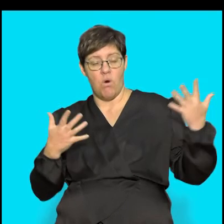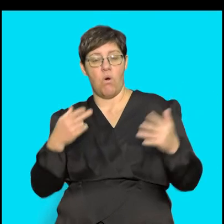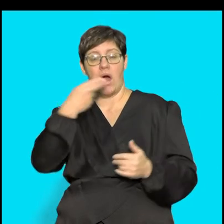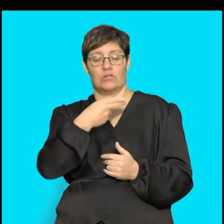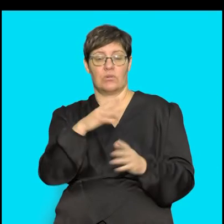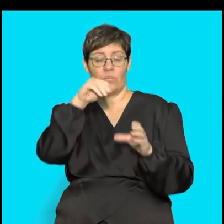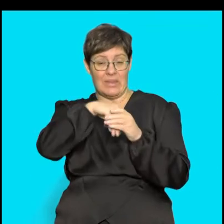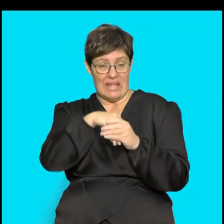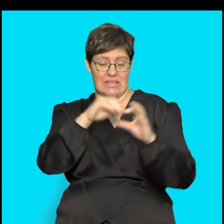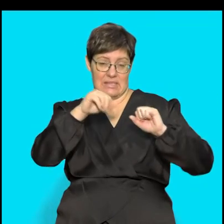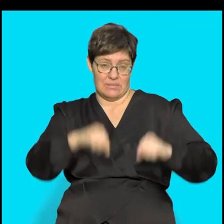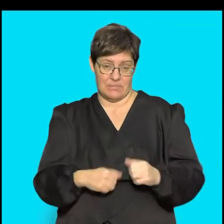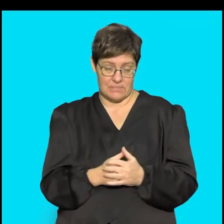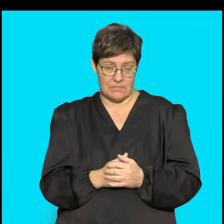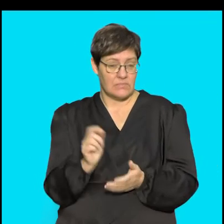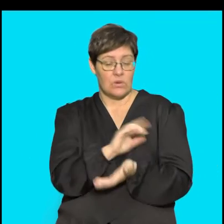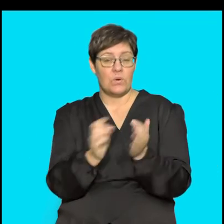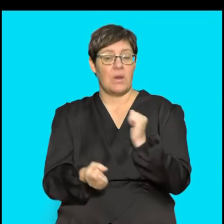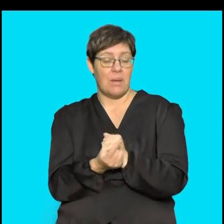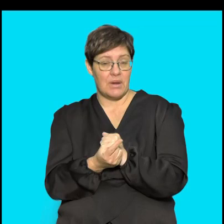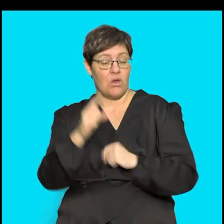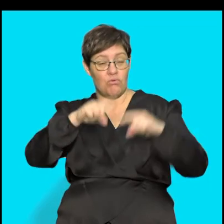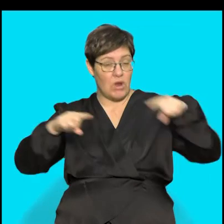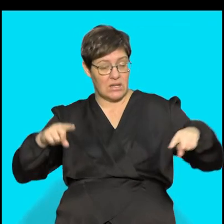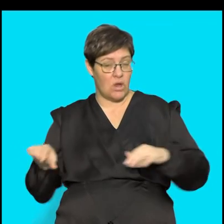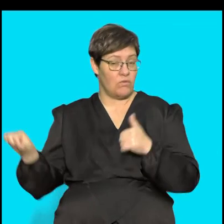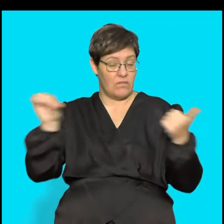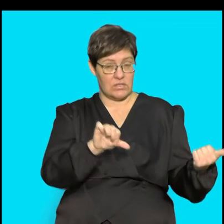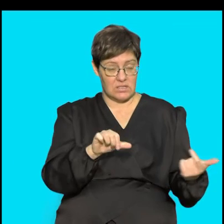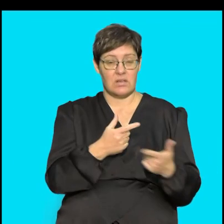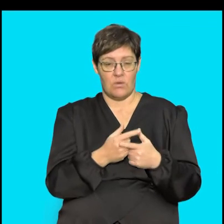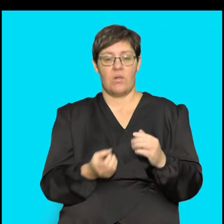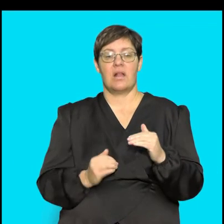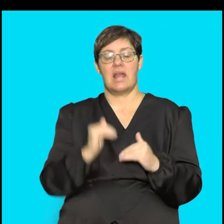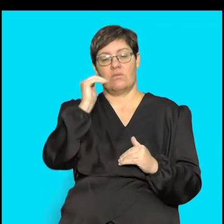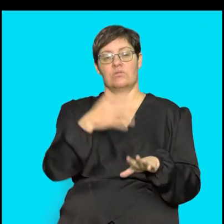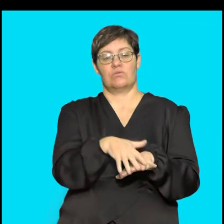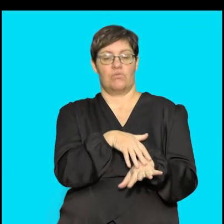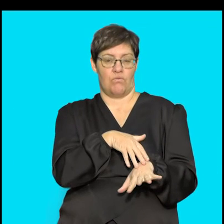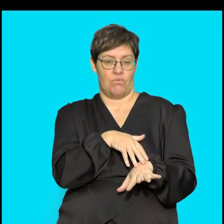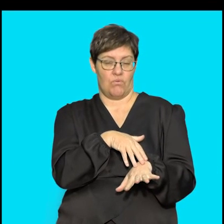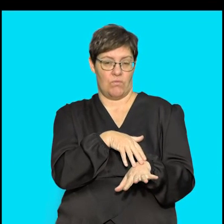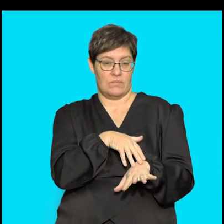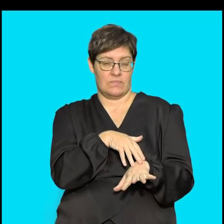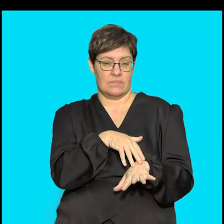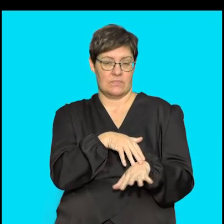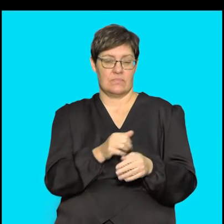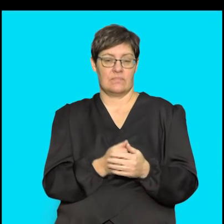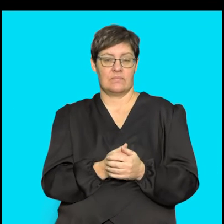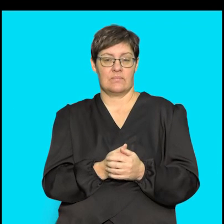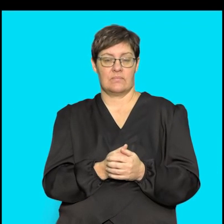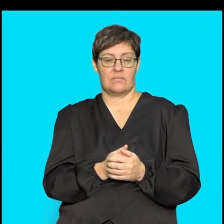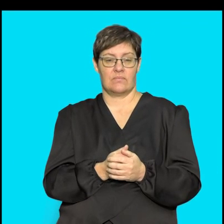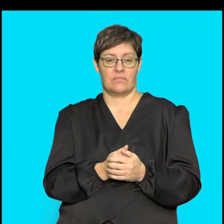more hydrogen in the system. What will happen to the rate of the reverse reaction? It will increase slowly.